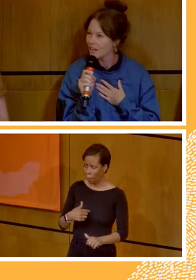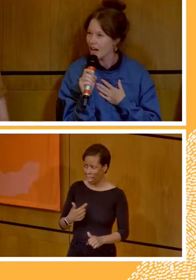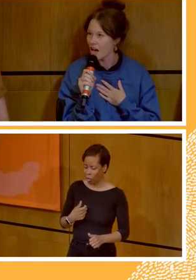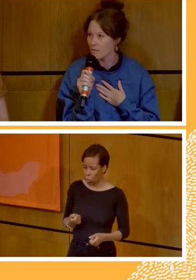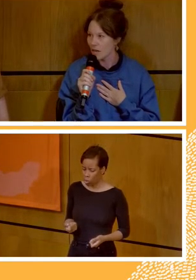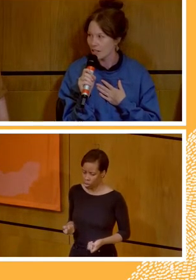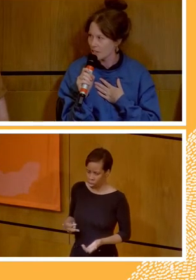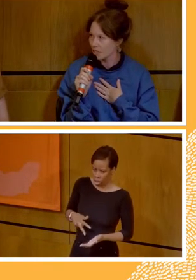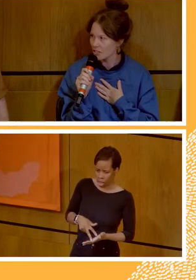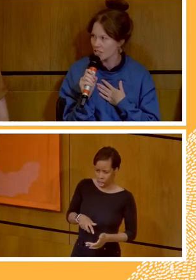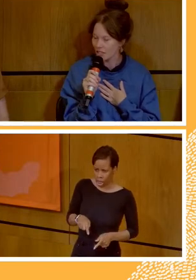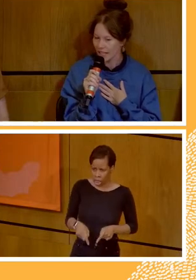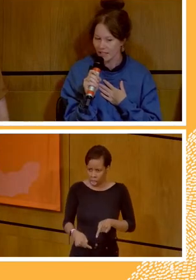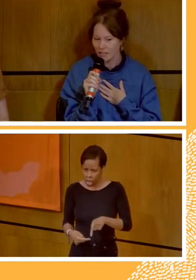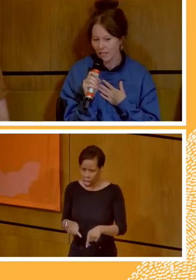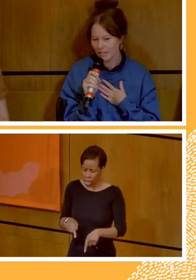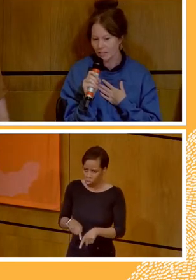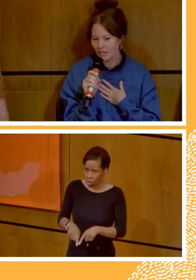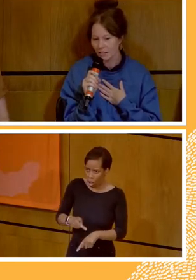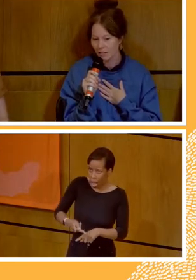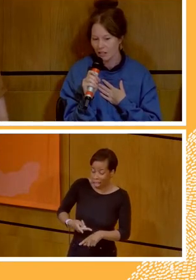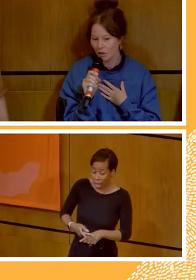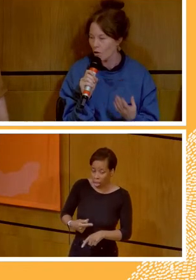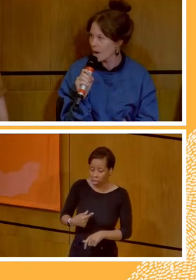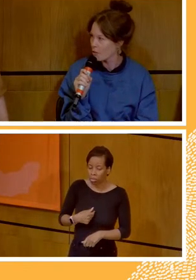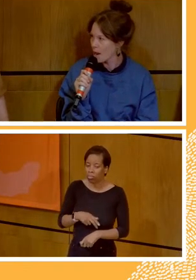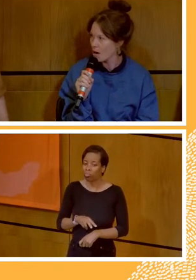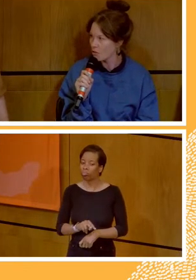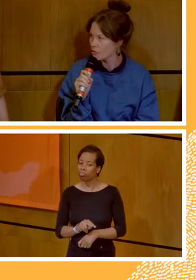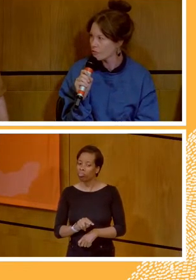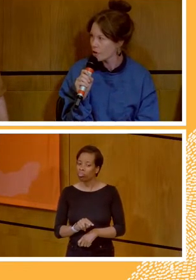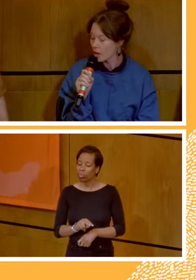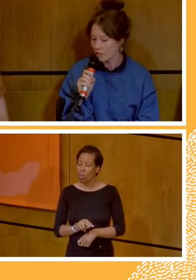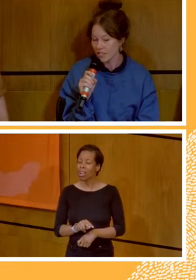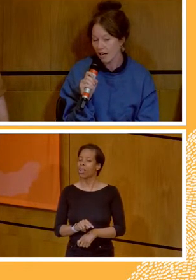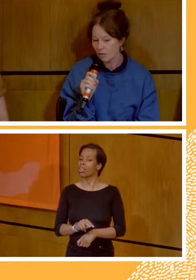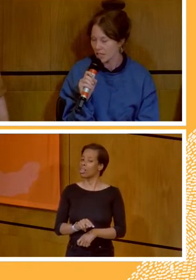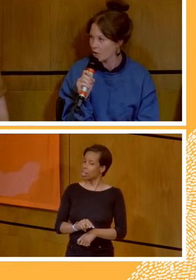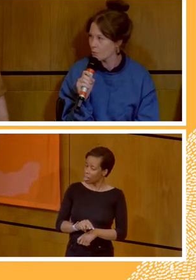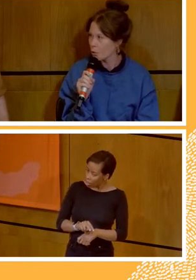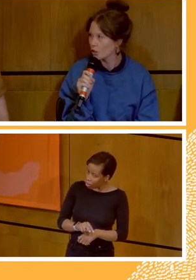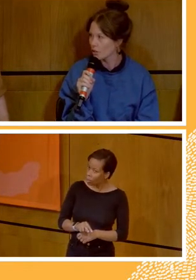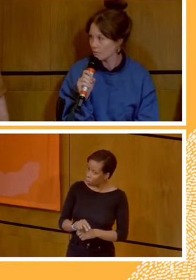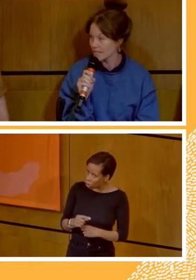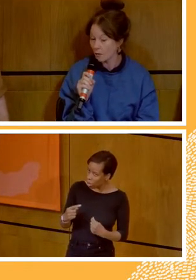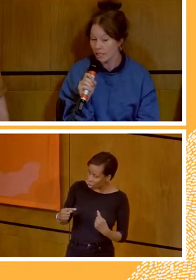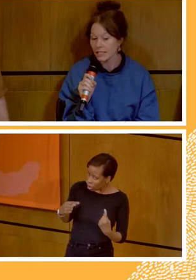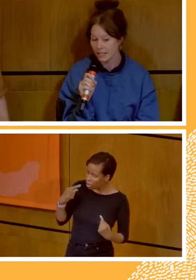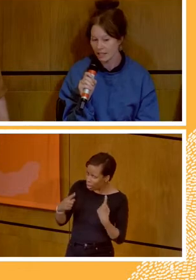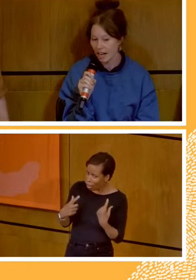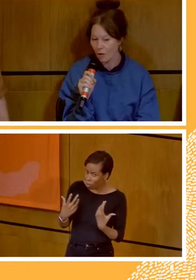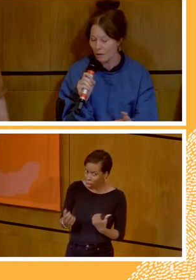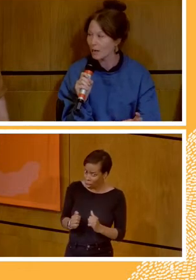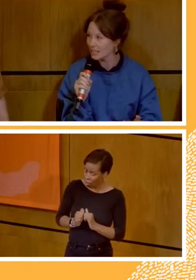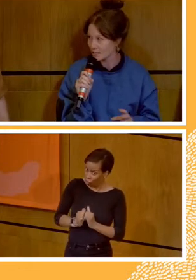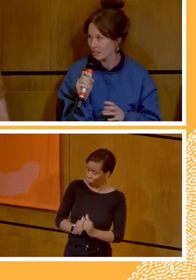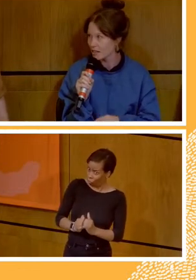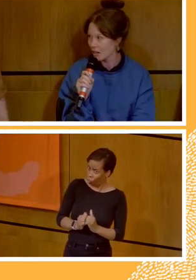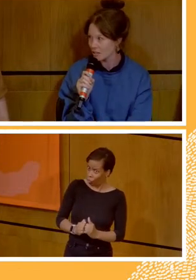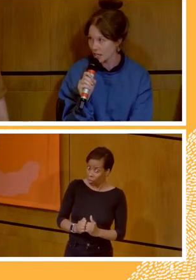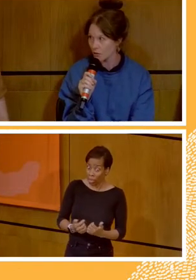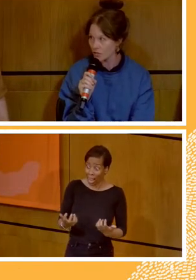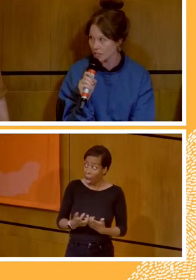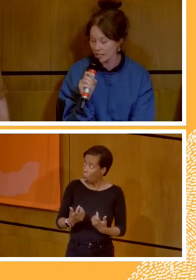again." And I think that just, again, speaks a lot about the power of sound and how important sound is in how we